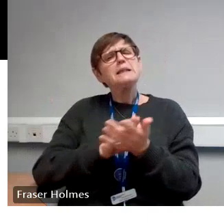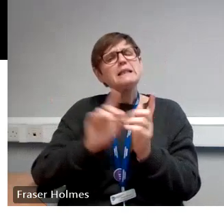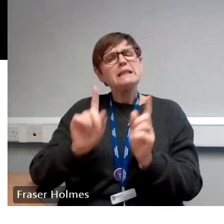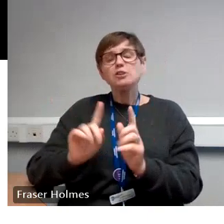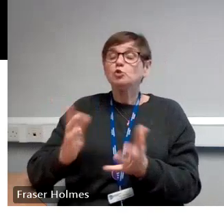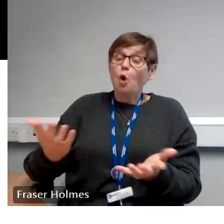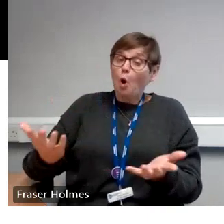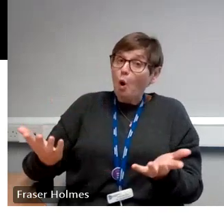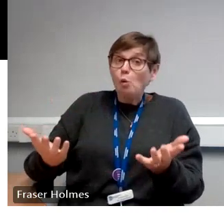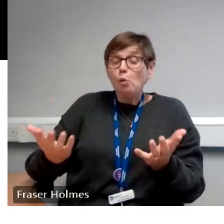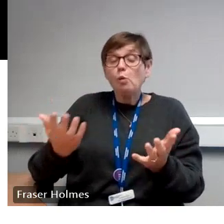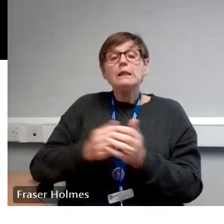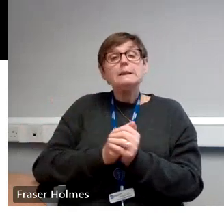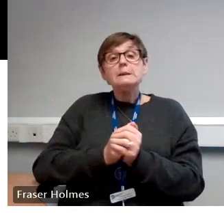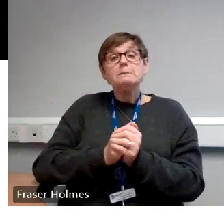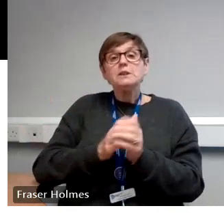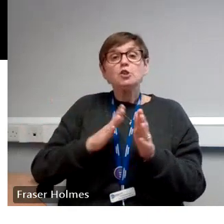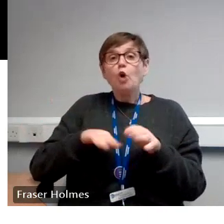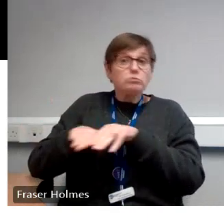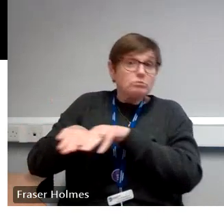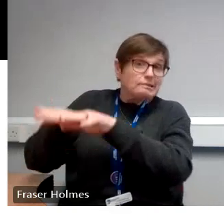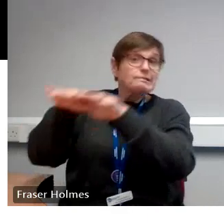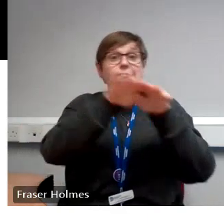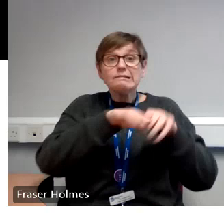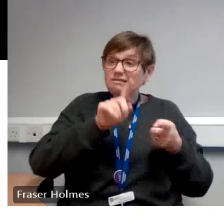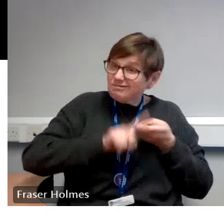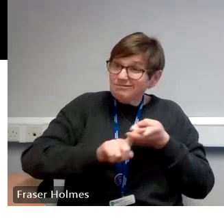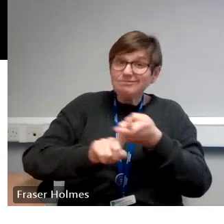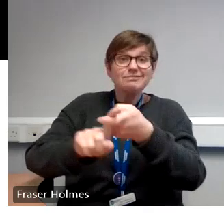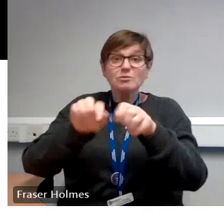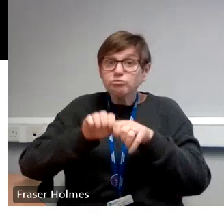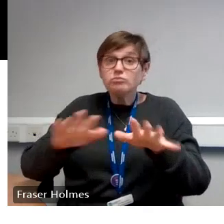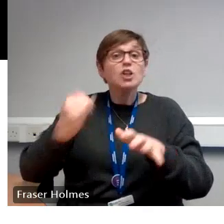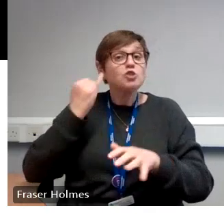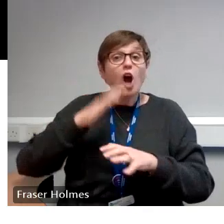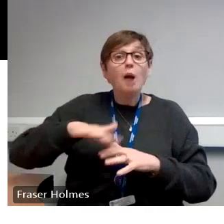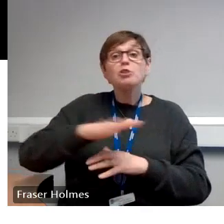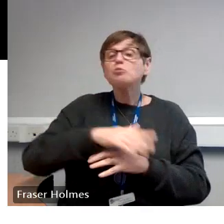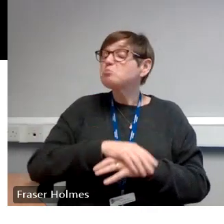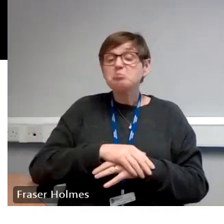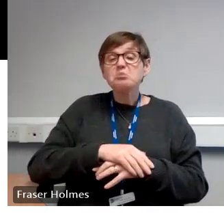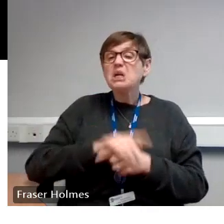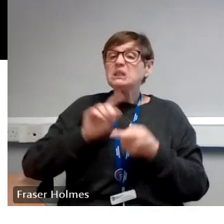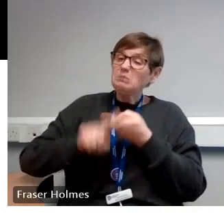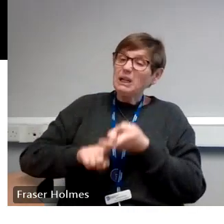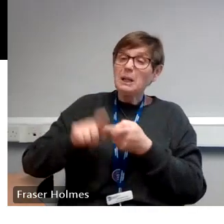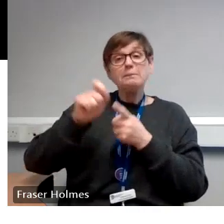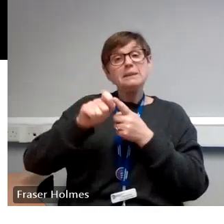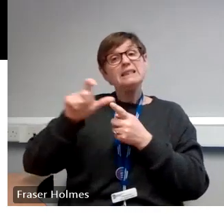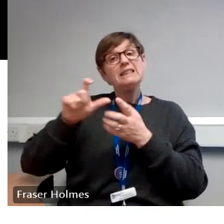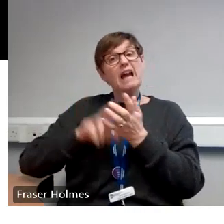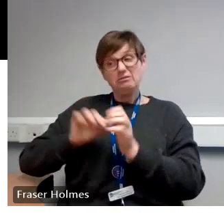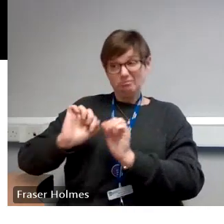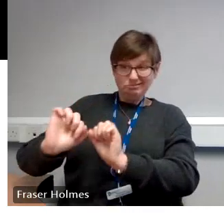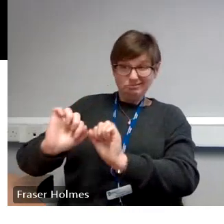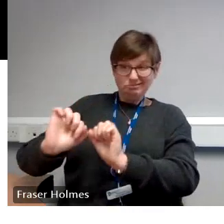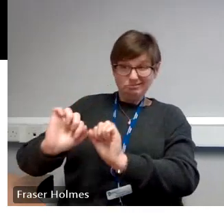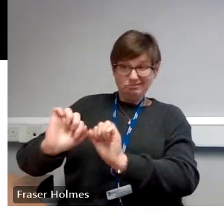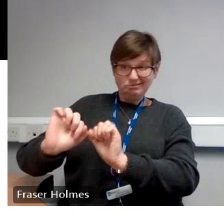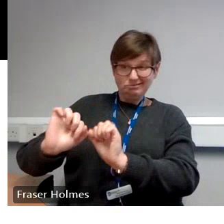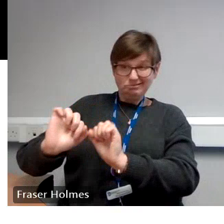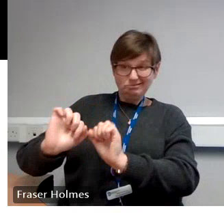so it's not universally the same across Derbyshire. It really depends on your PCN. I think I mentioned earlier